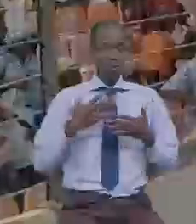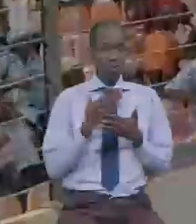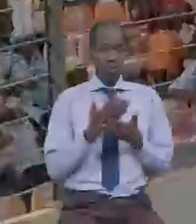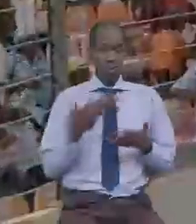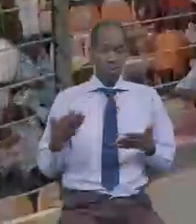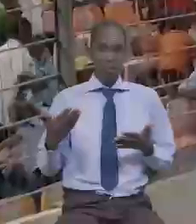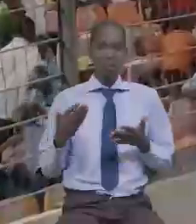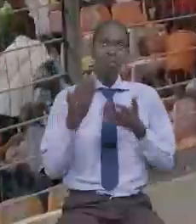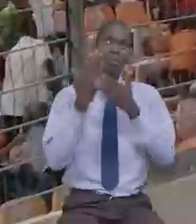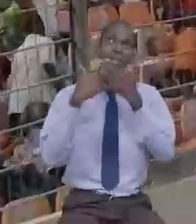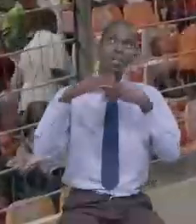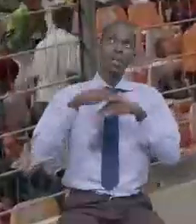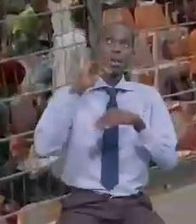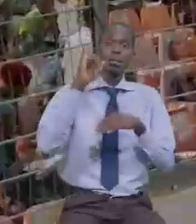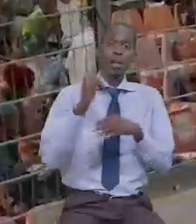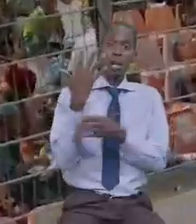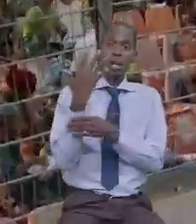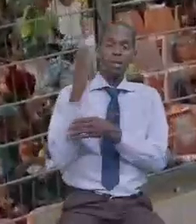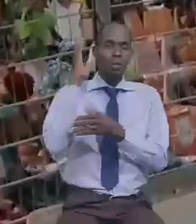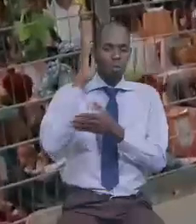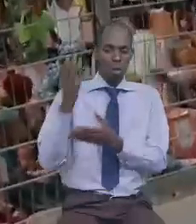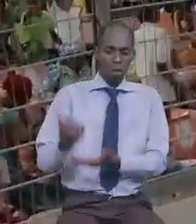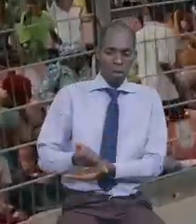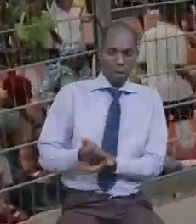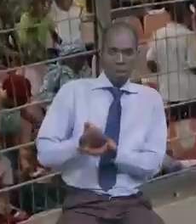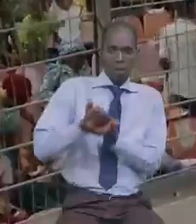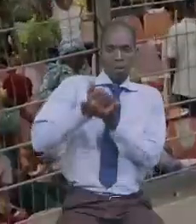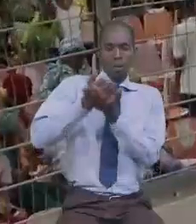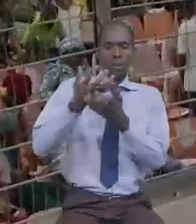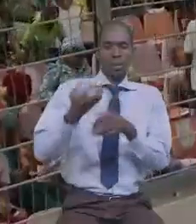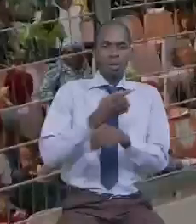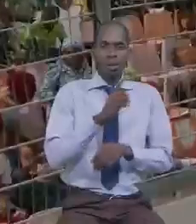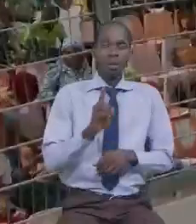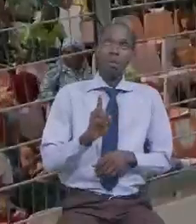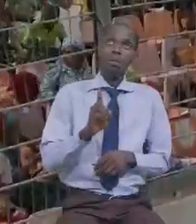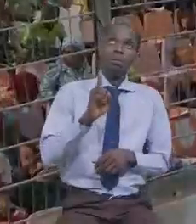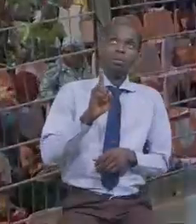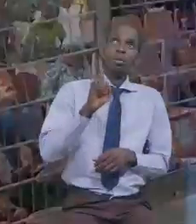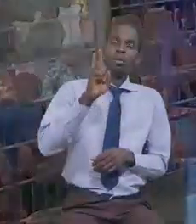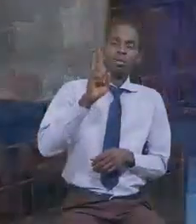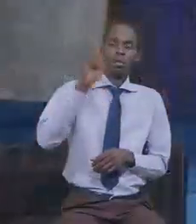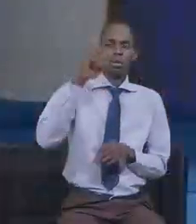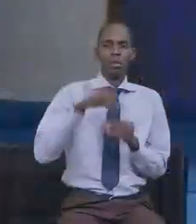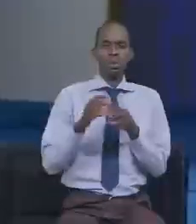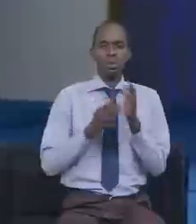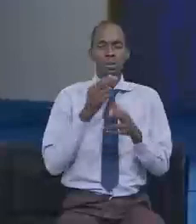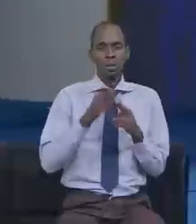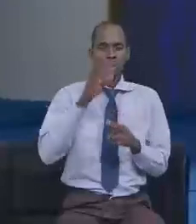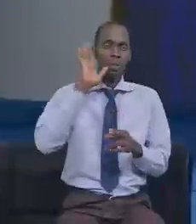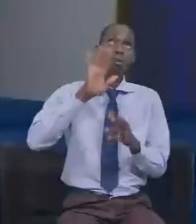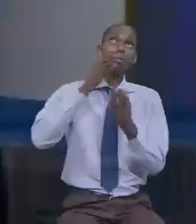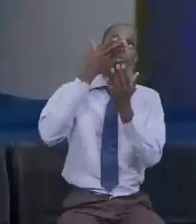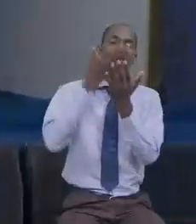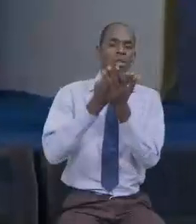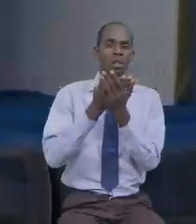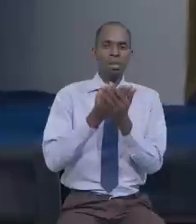heavenly hand will be lifting you up. Lifting you up, you'll get, you know,